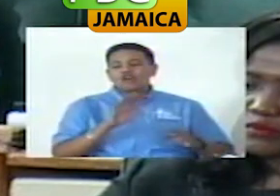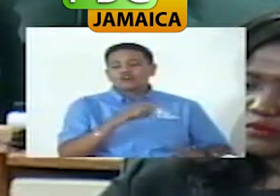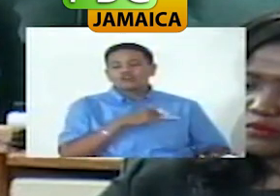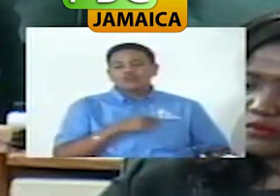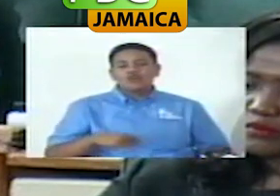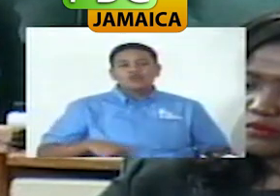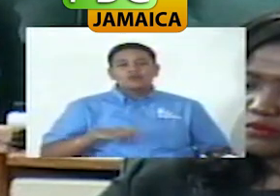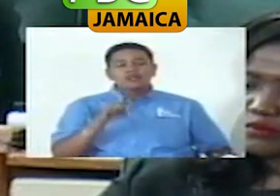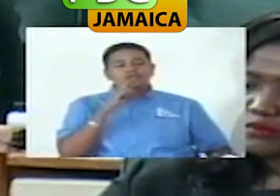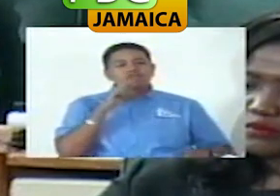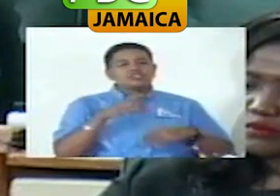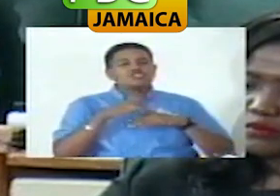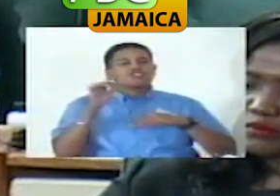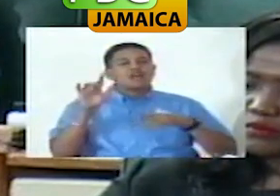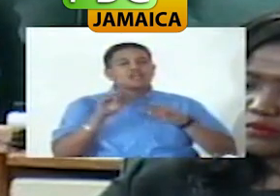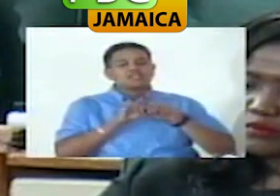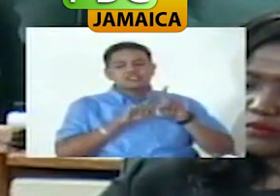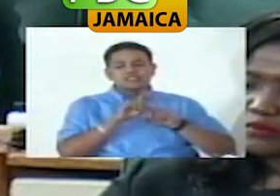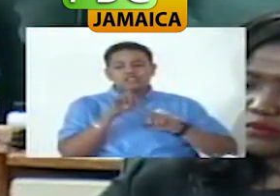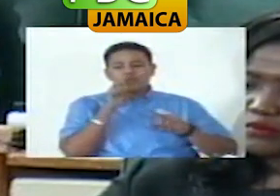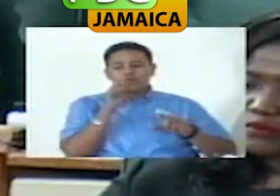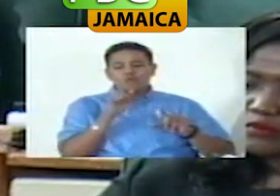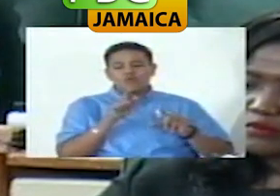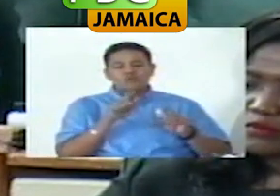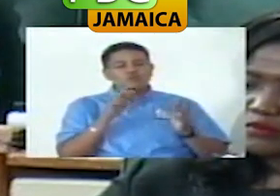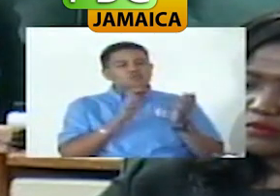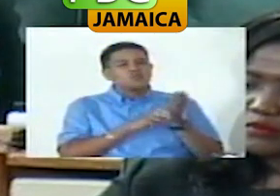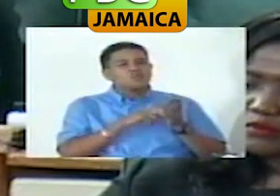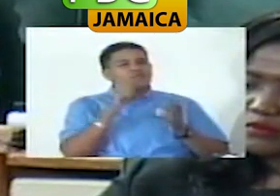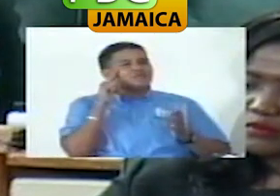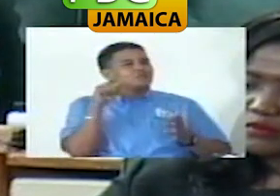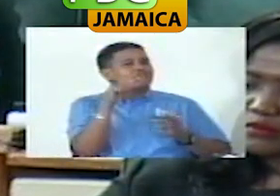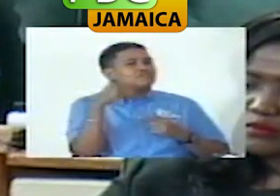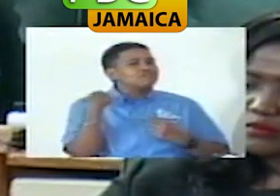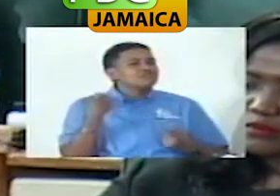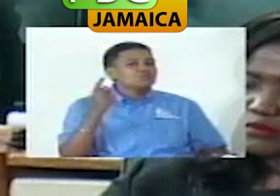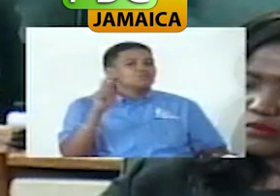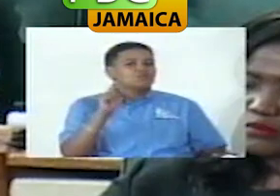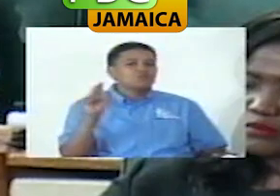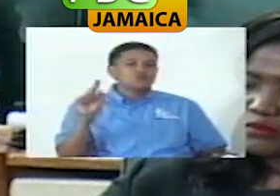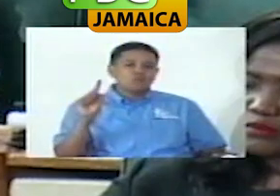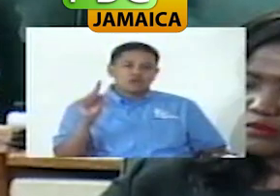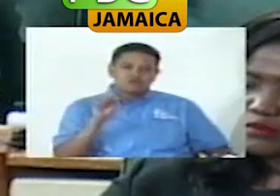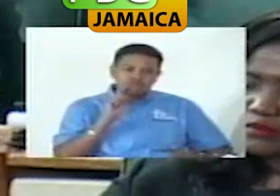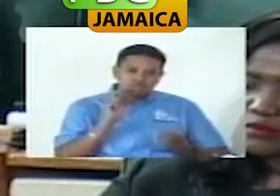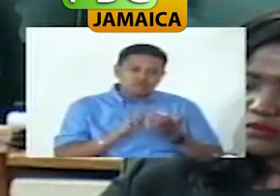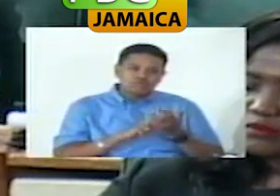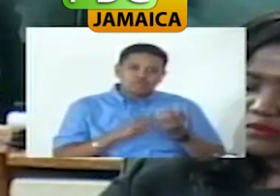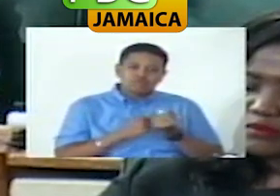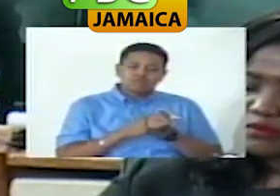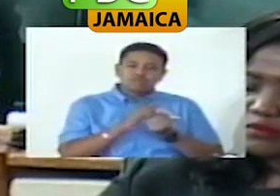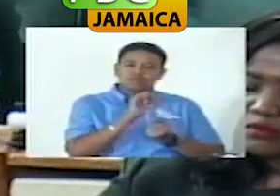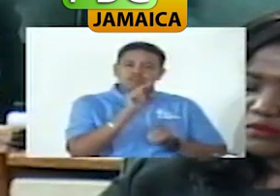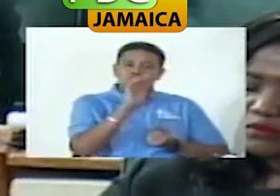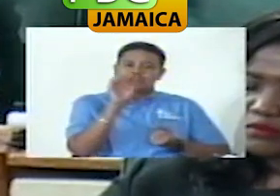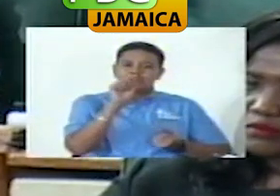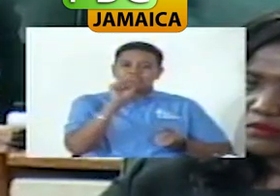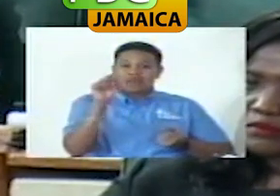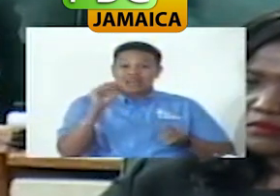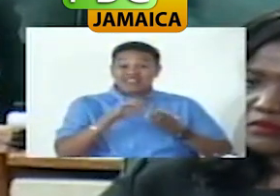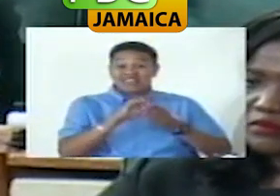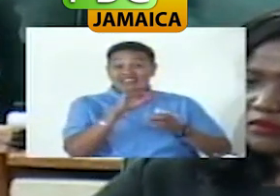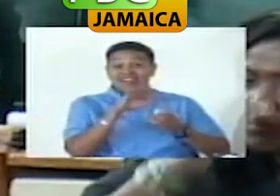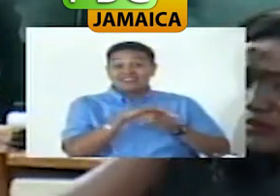shining star who stood with and for them since 2001 with her victory in that unforgettable